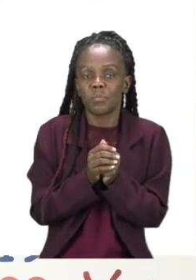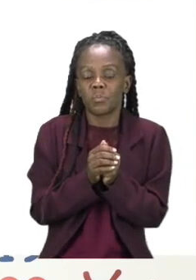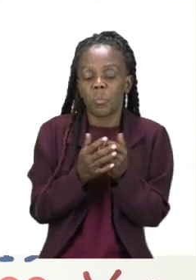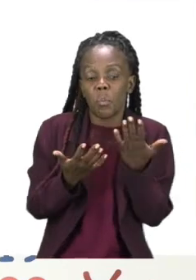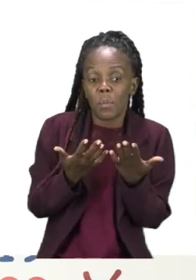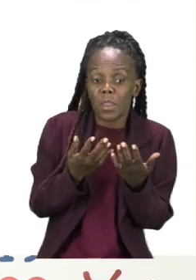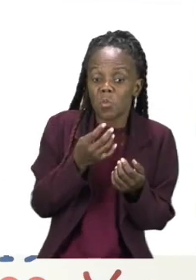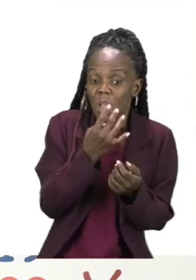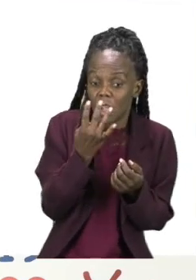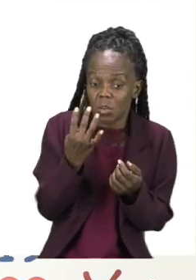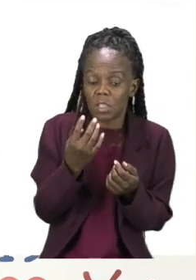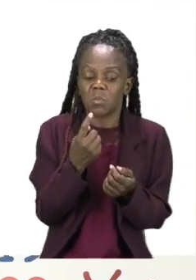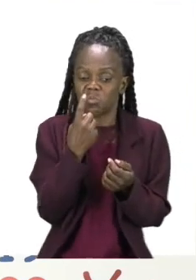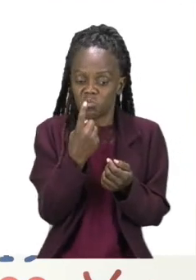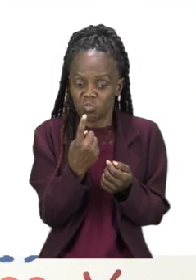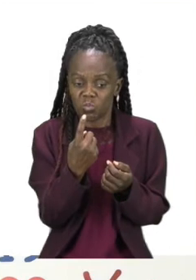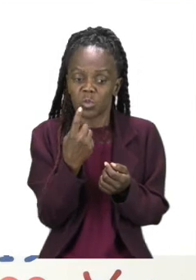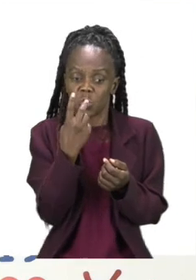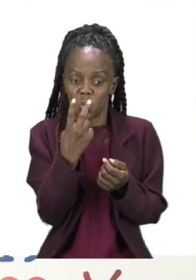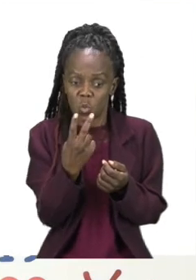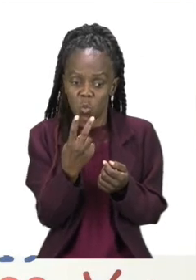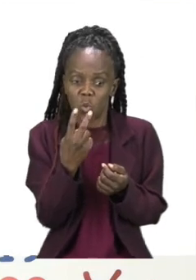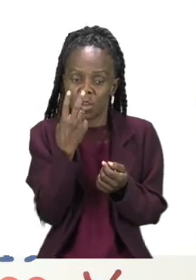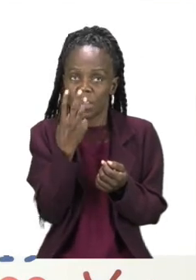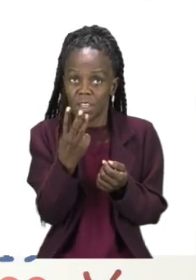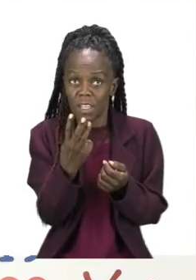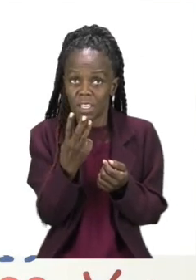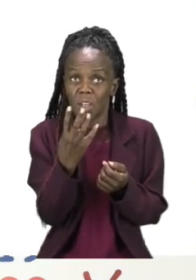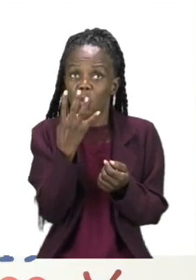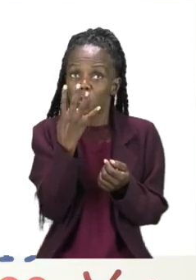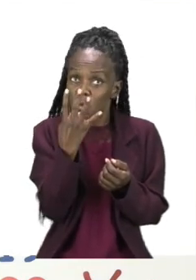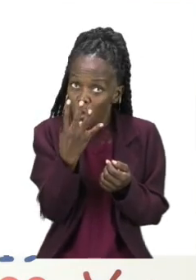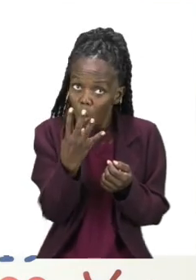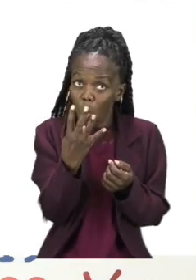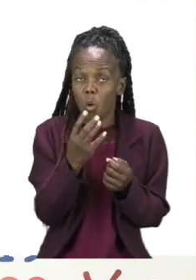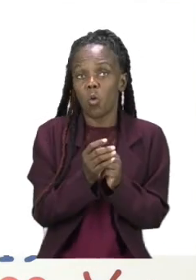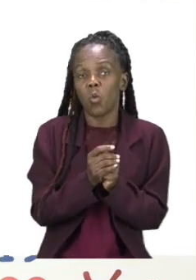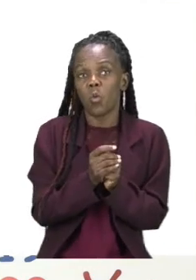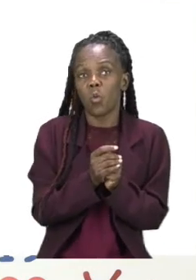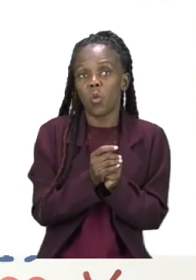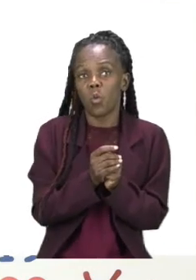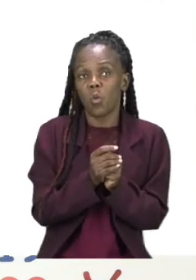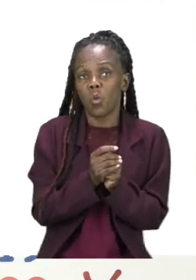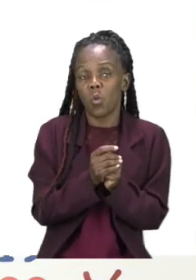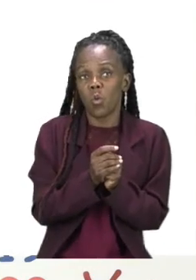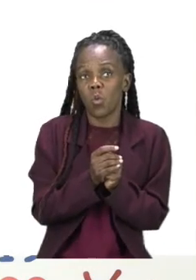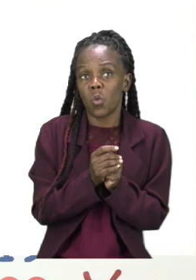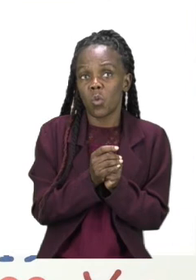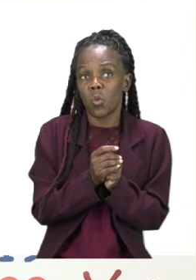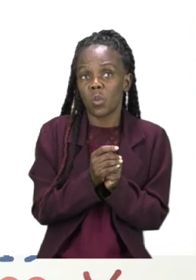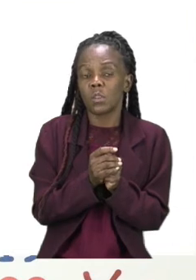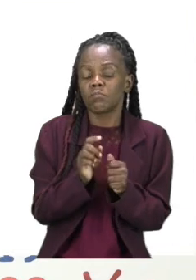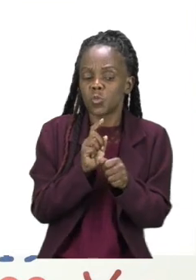1, 2, 3, 4, the first number we come across